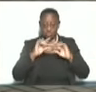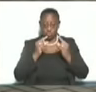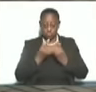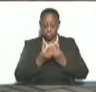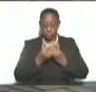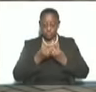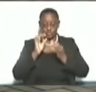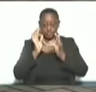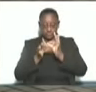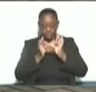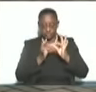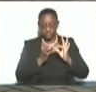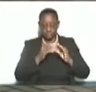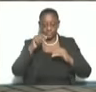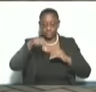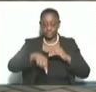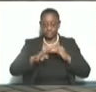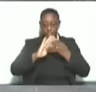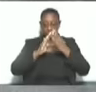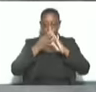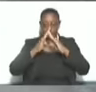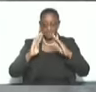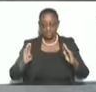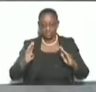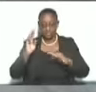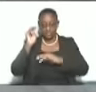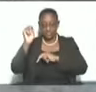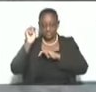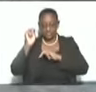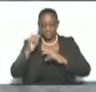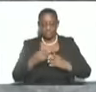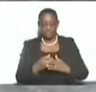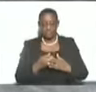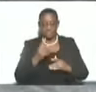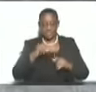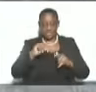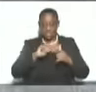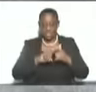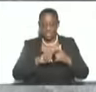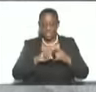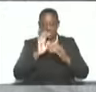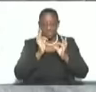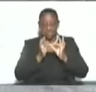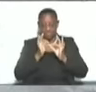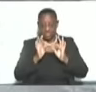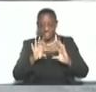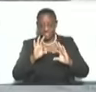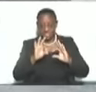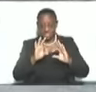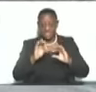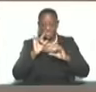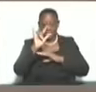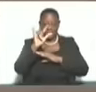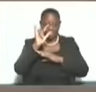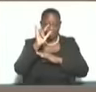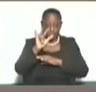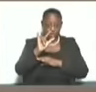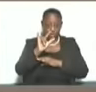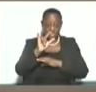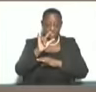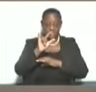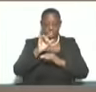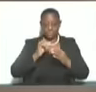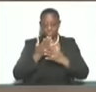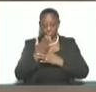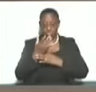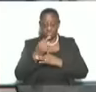the revitalization of downtown Nassau, implement the Family Island Airport Renaissance Project to accelerate airport development throughout